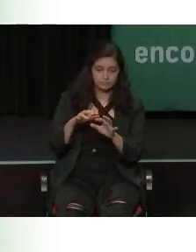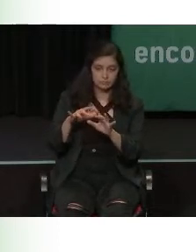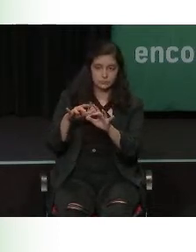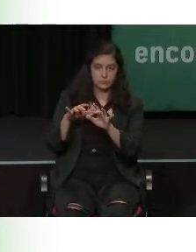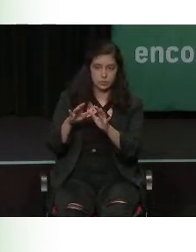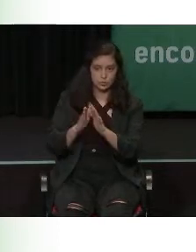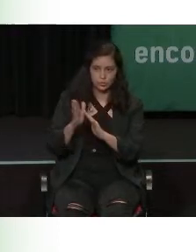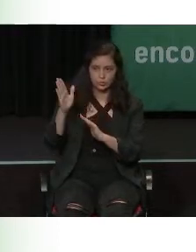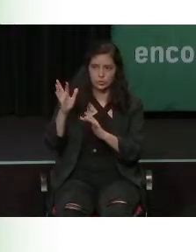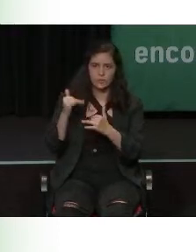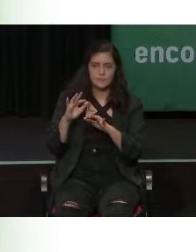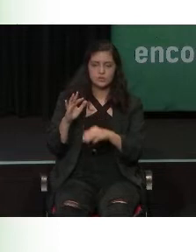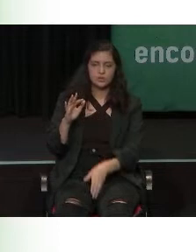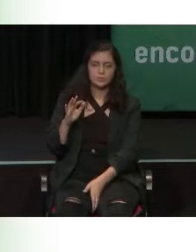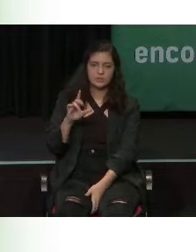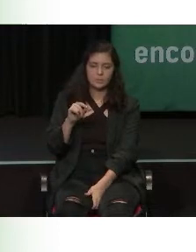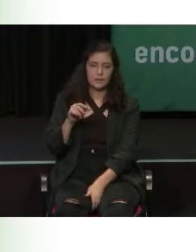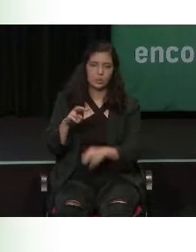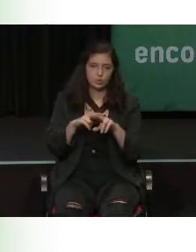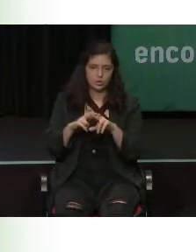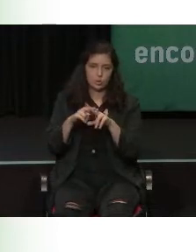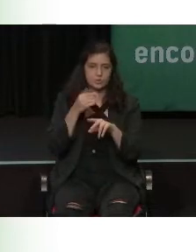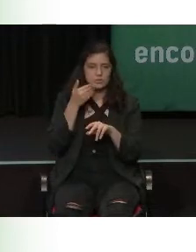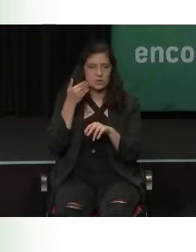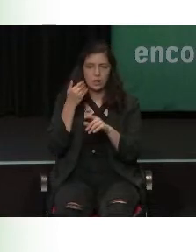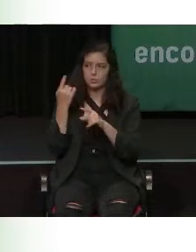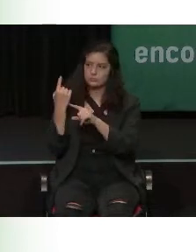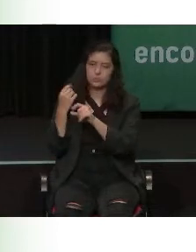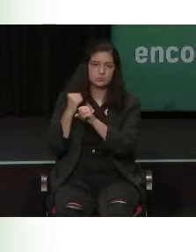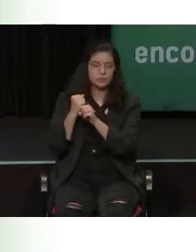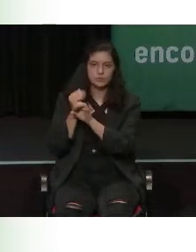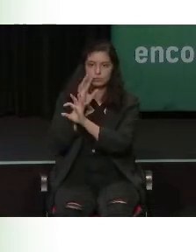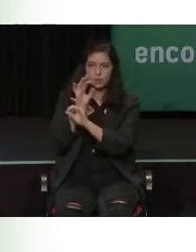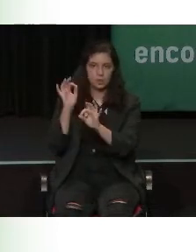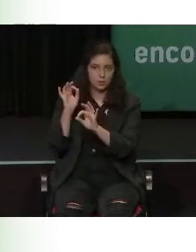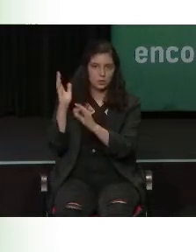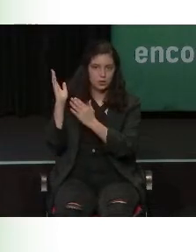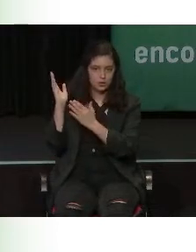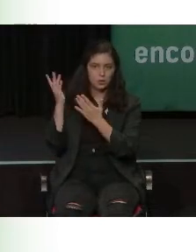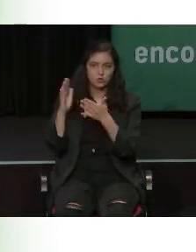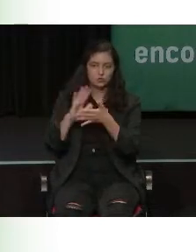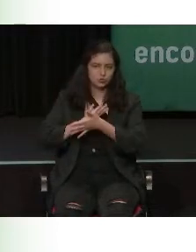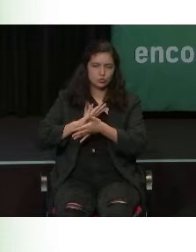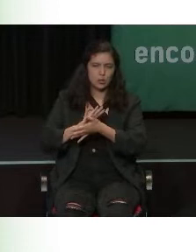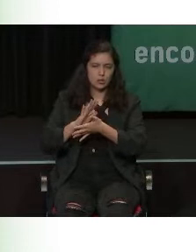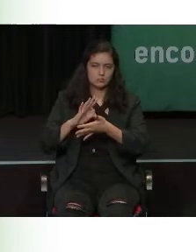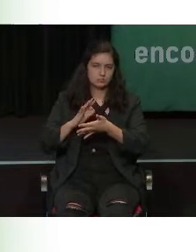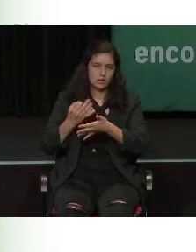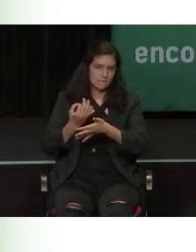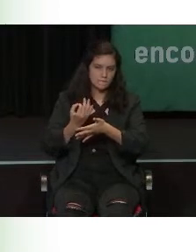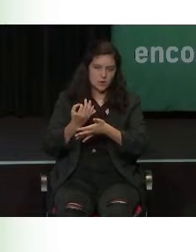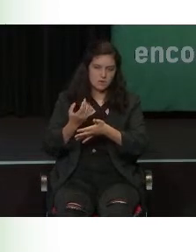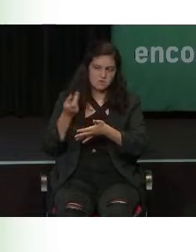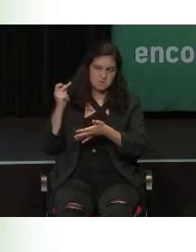of overdiagnosis. This is from a really excellent piece of work published in the New England Journal a couple of years ago, and it goes